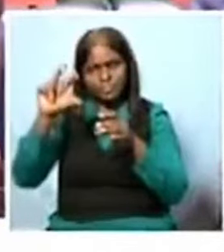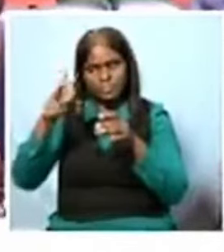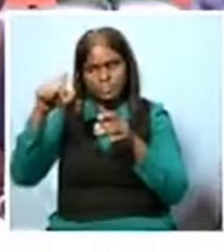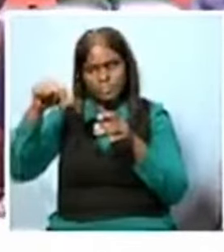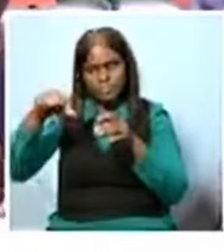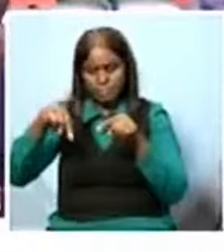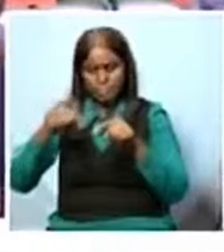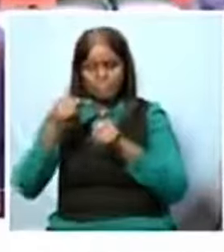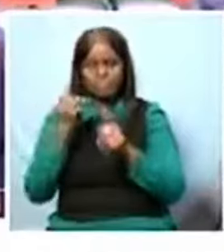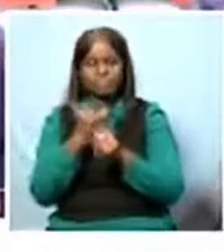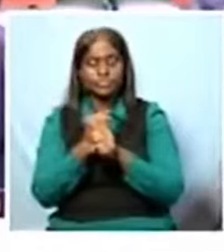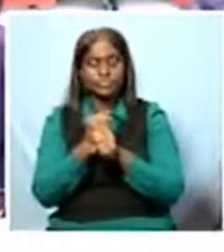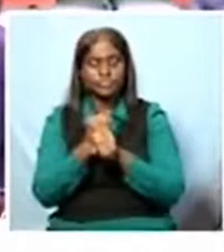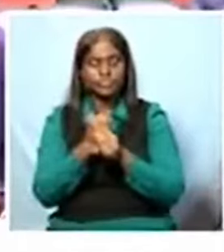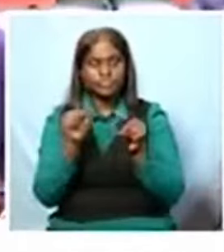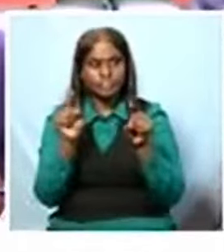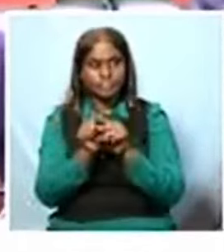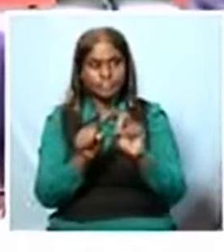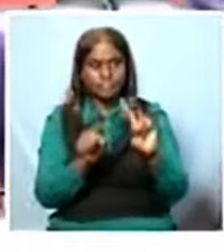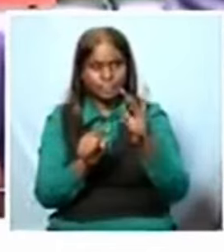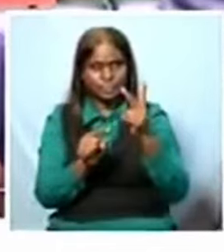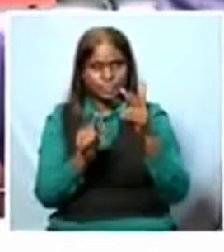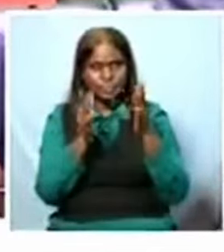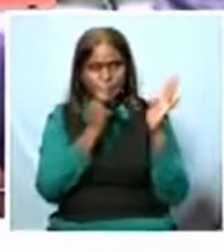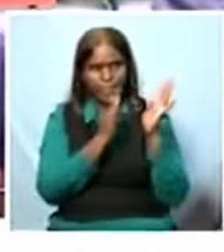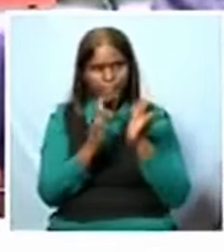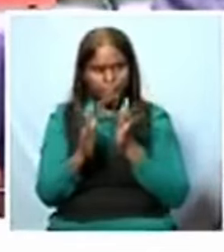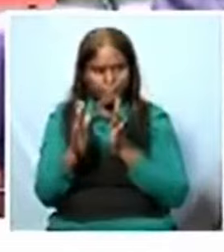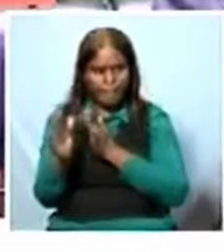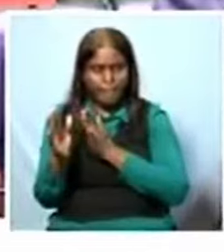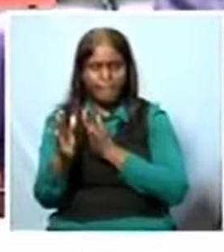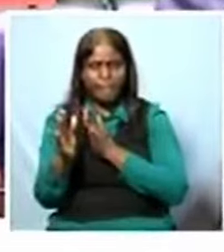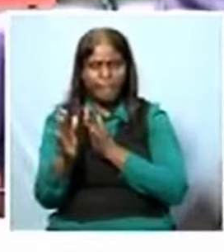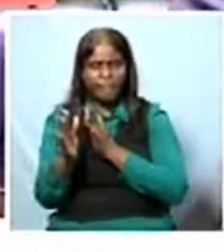this year. This is a second phase.